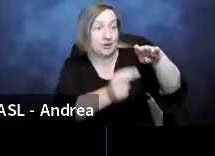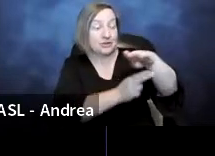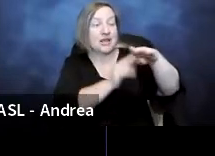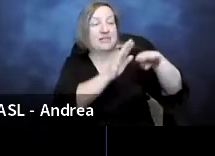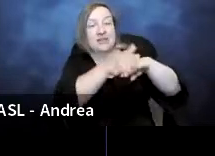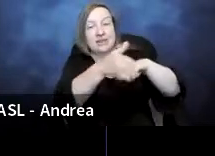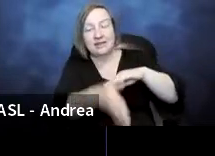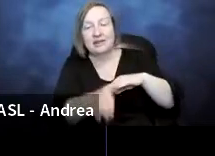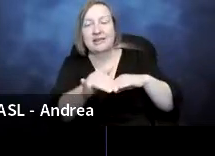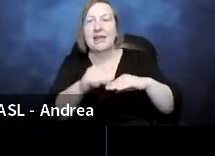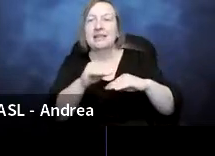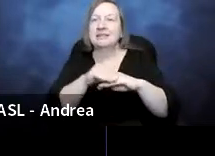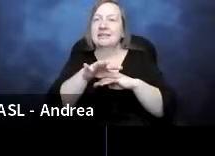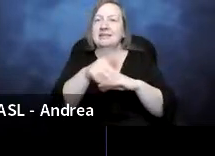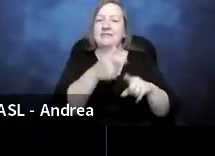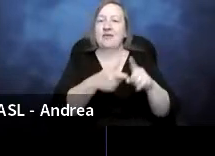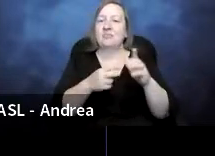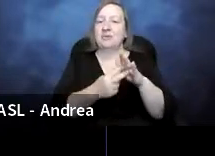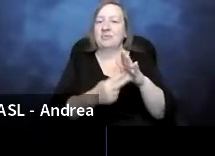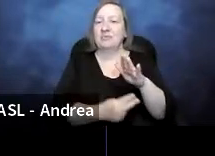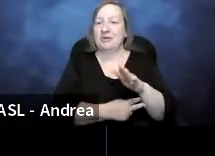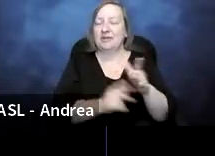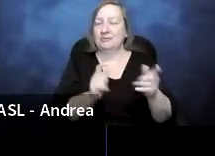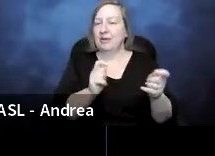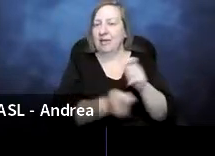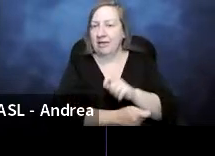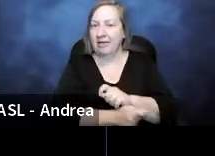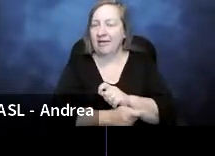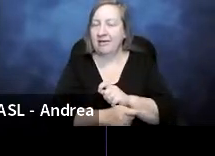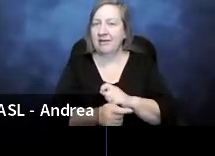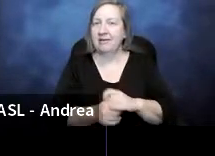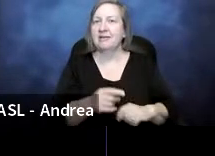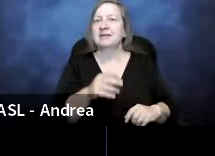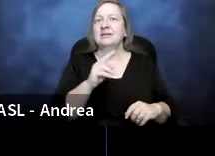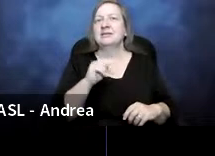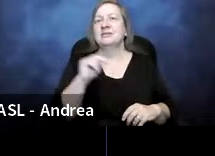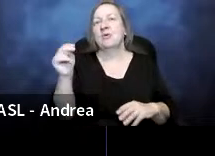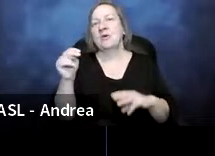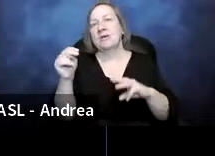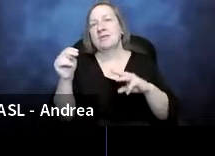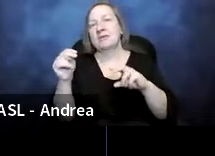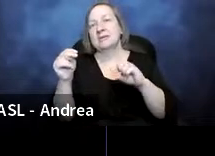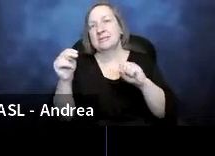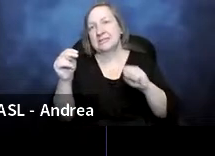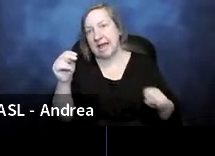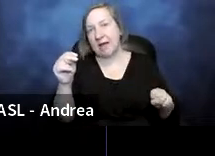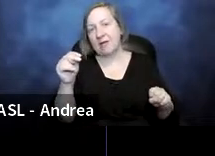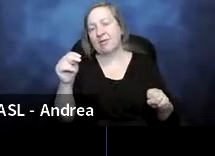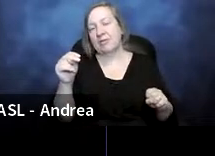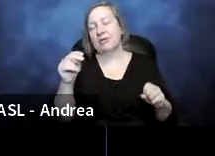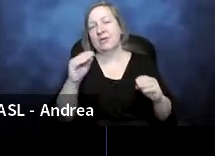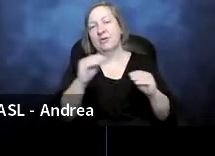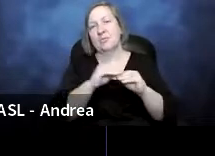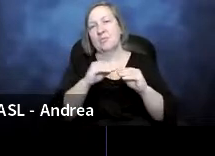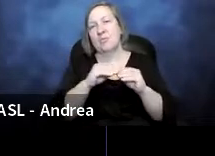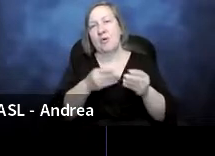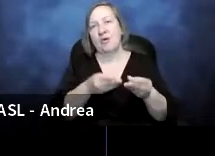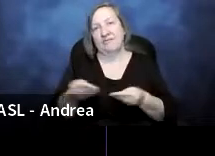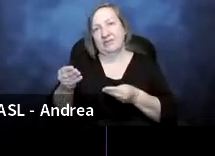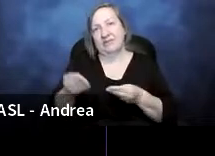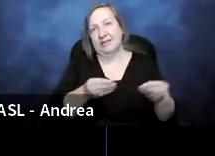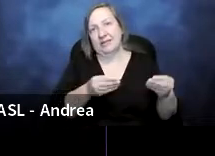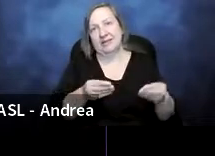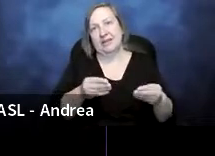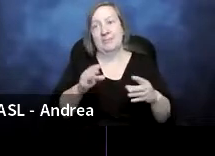the bridge, not necessarily helped by it, as well as the north-south routes that are being facilitated by the new